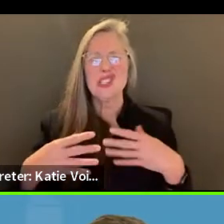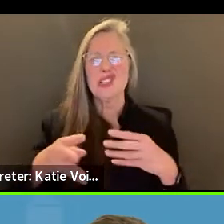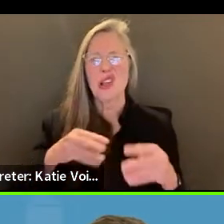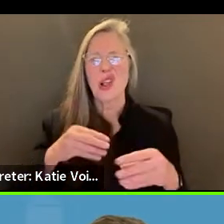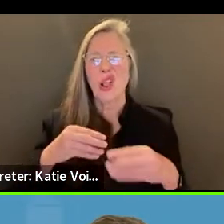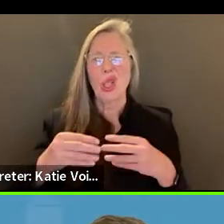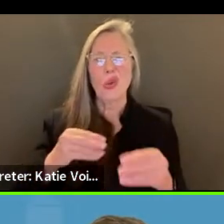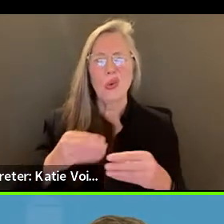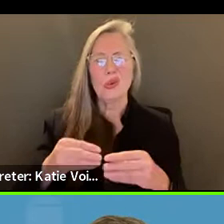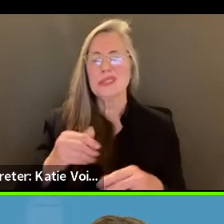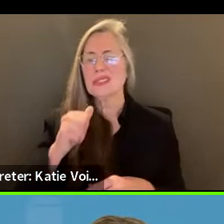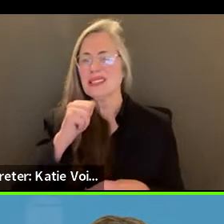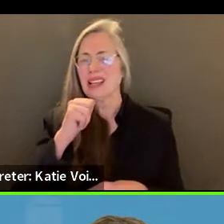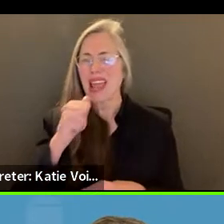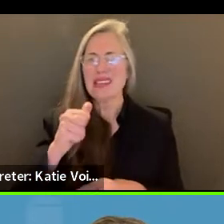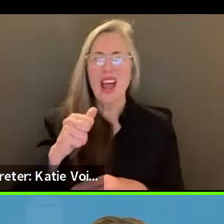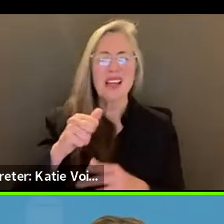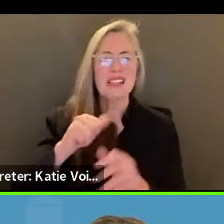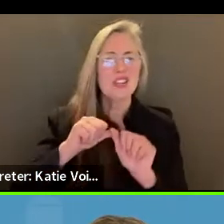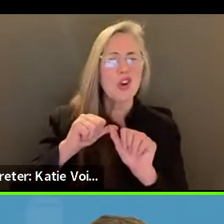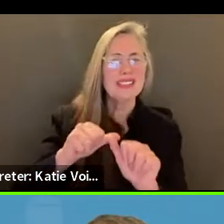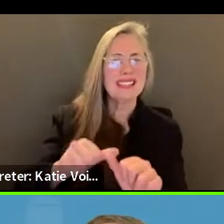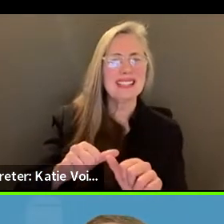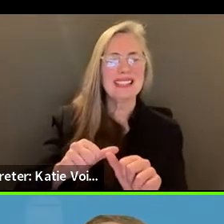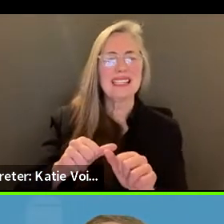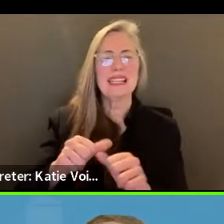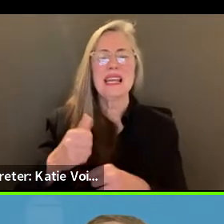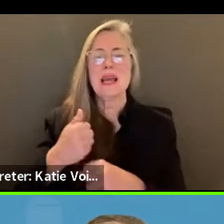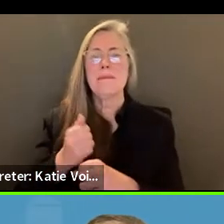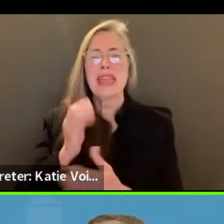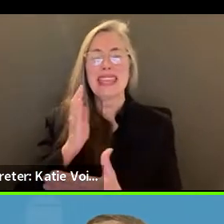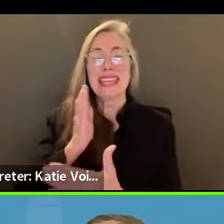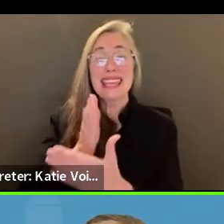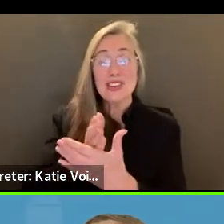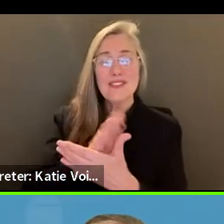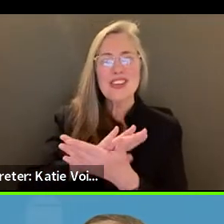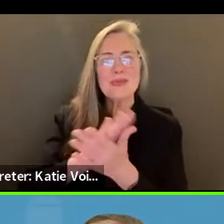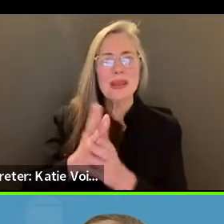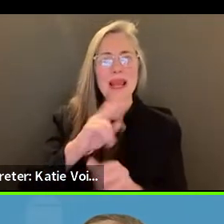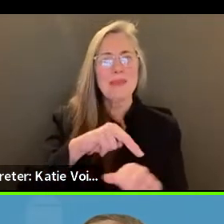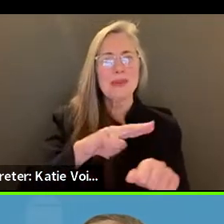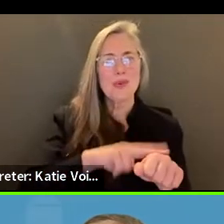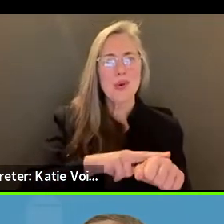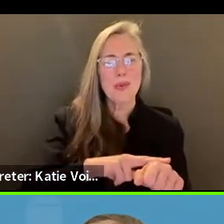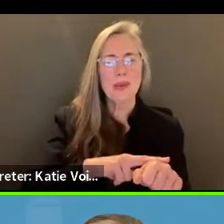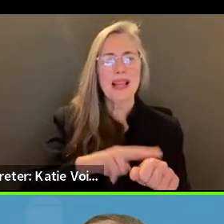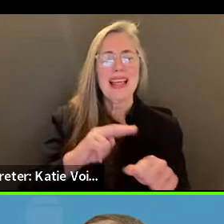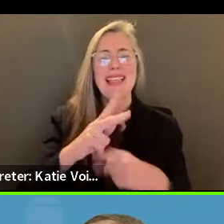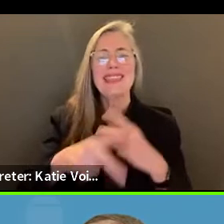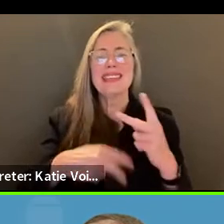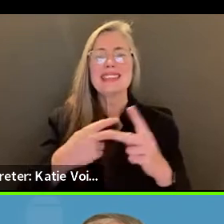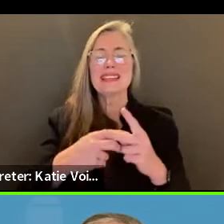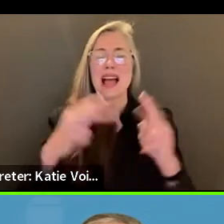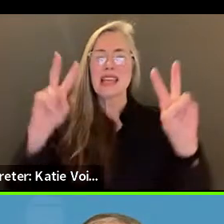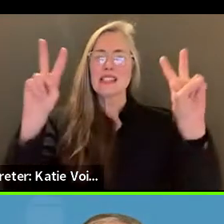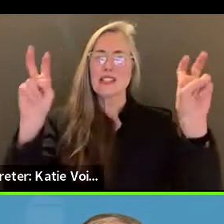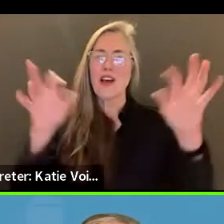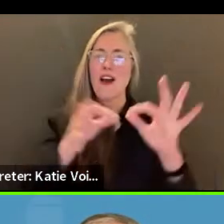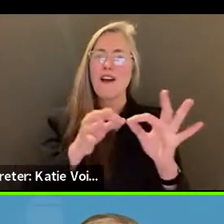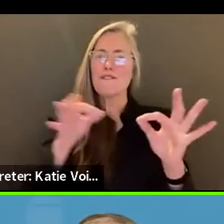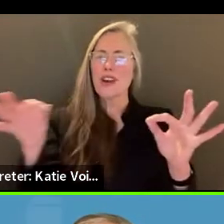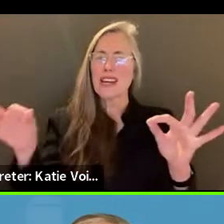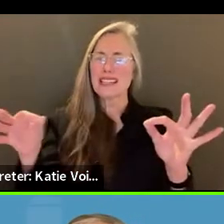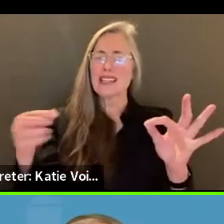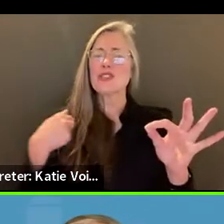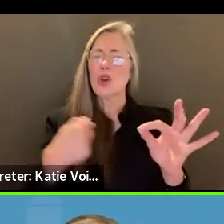inconsistency, normalizing intervention. These are phrases that we could have been thinking